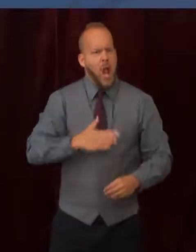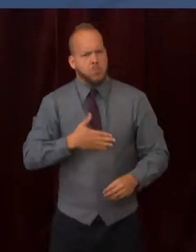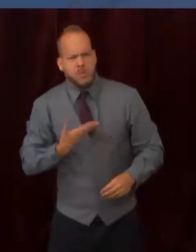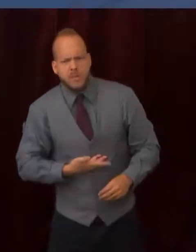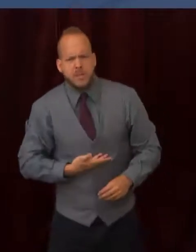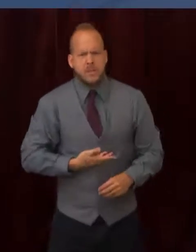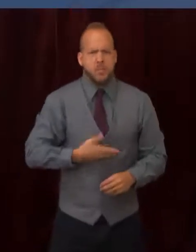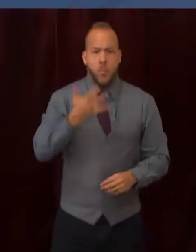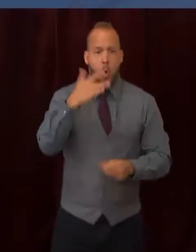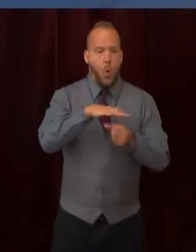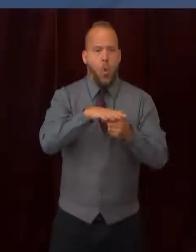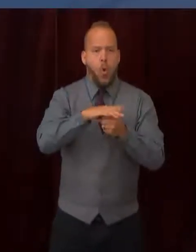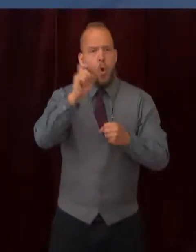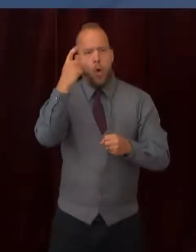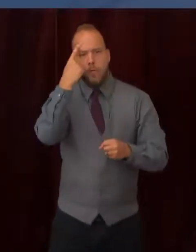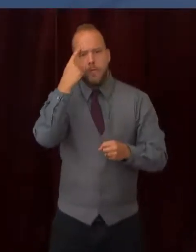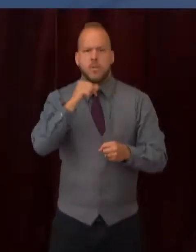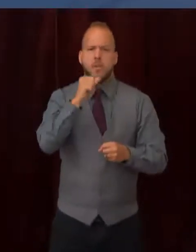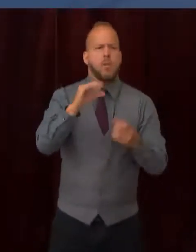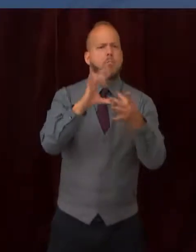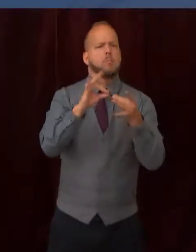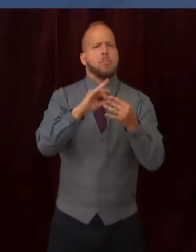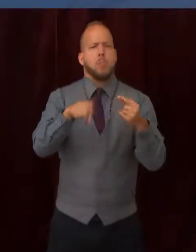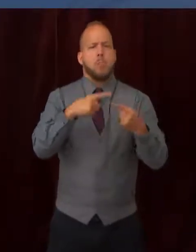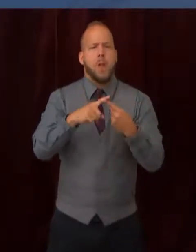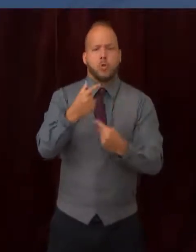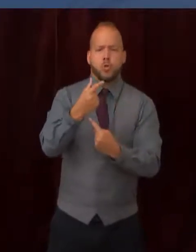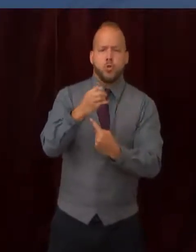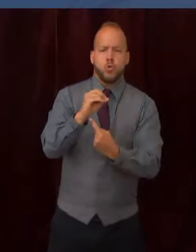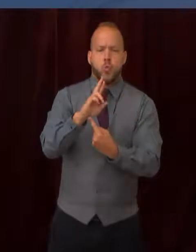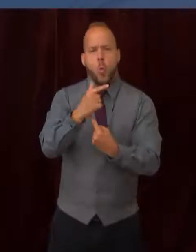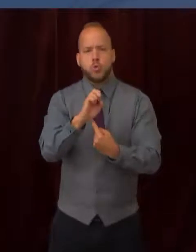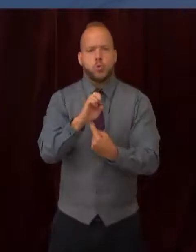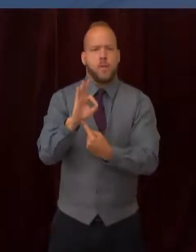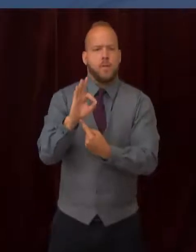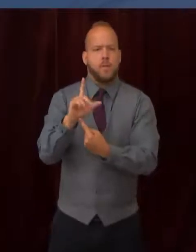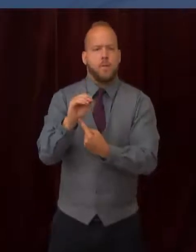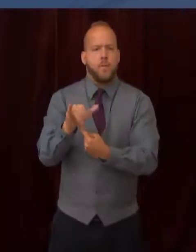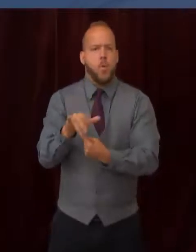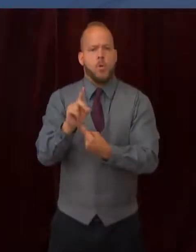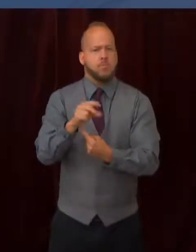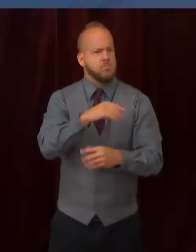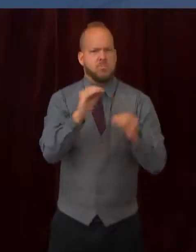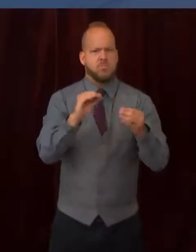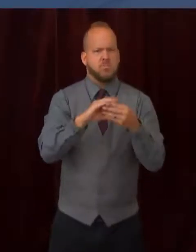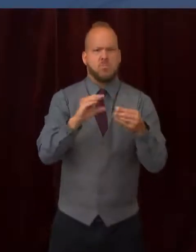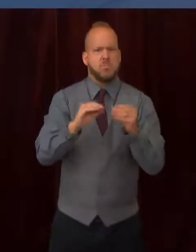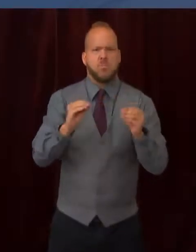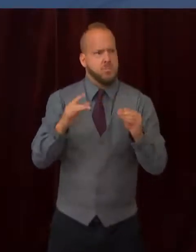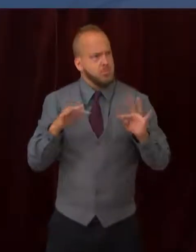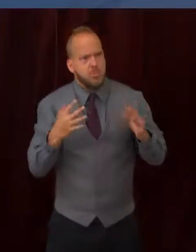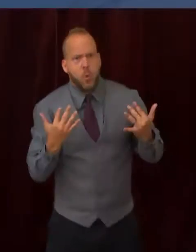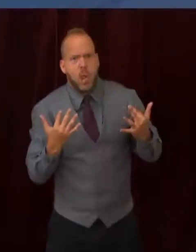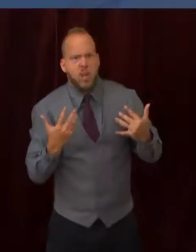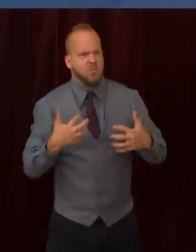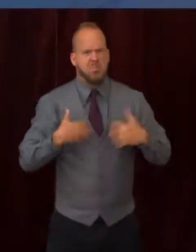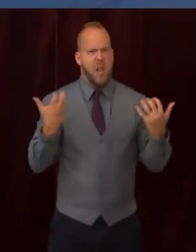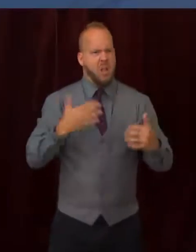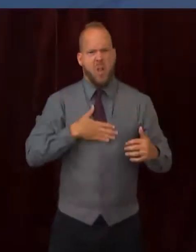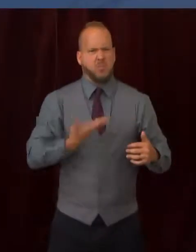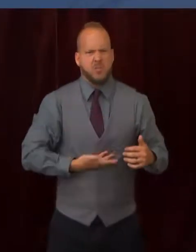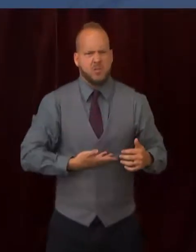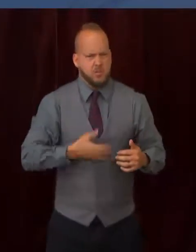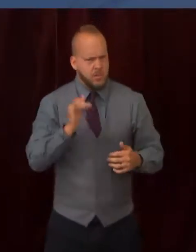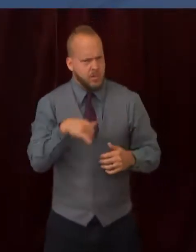your take on that. And then also, how concerned are you about COVID and spreading in a second peak, given these protests we've seen in the last several